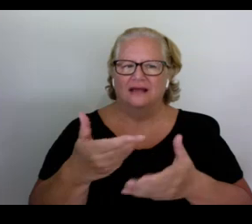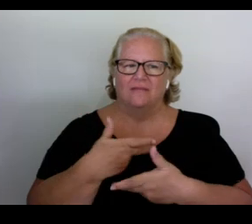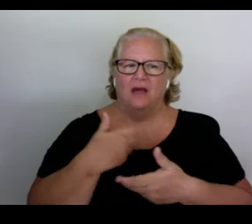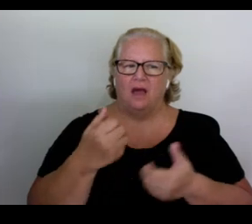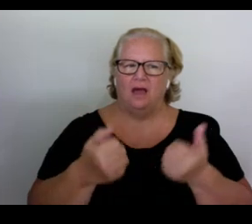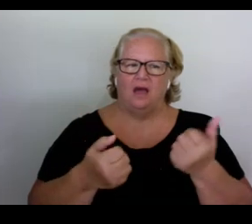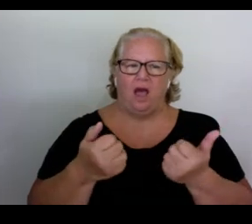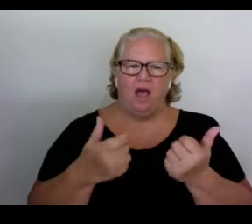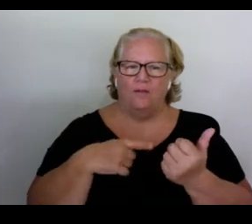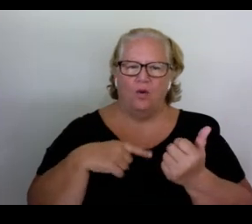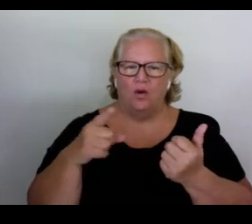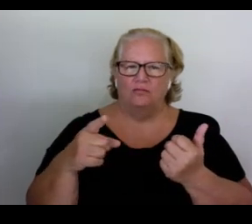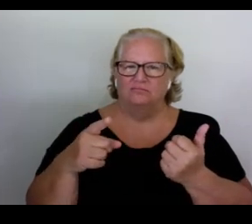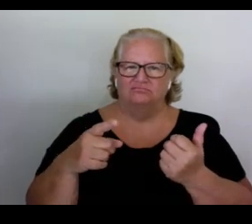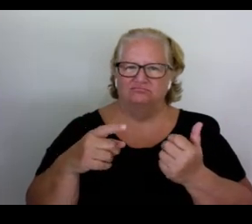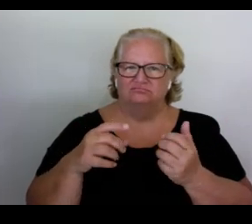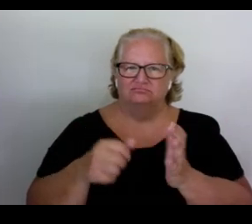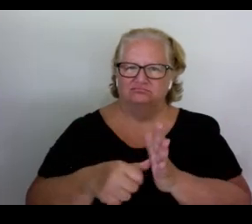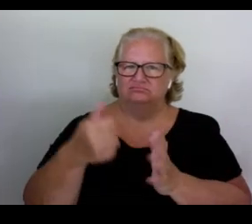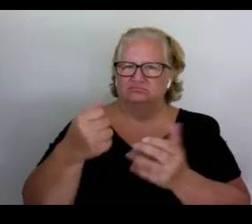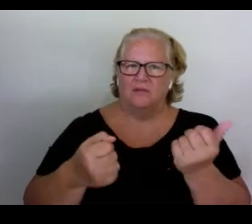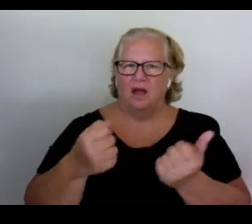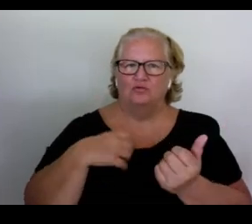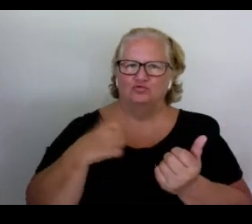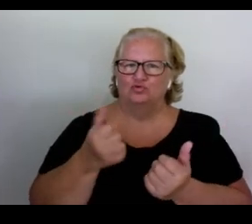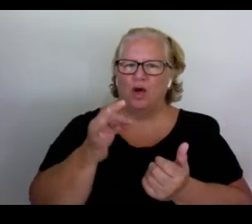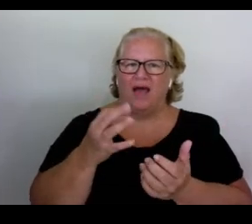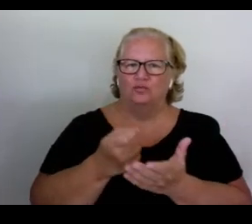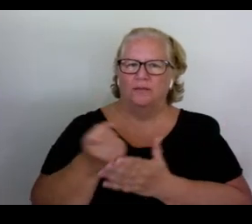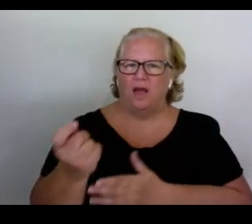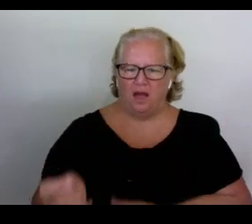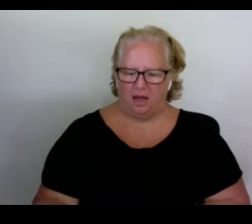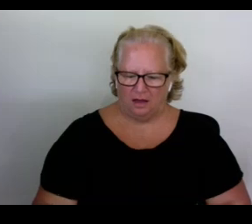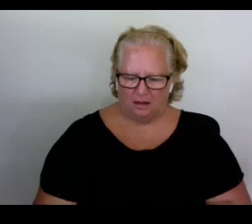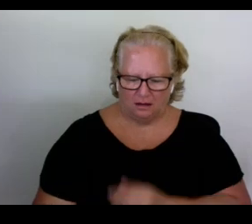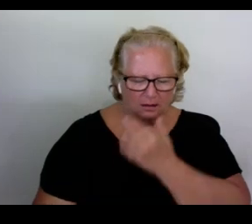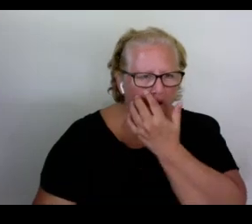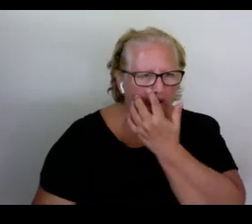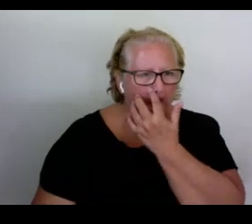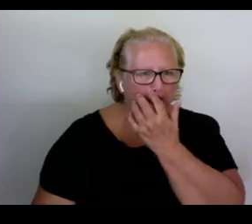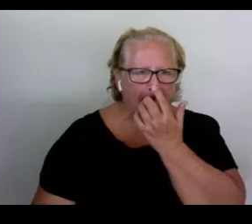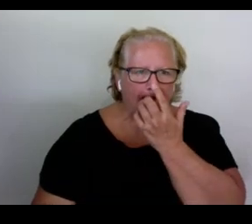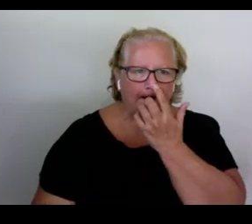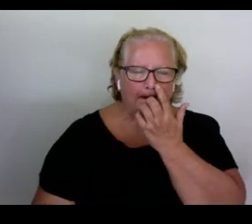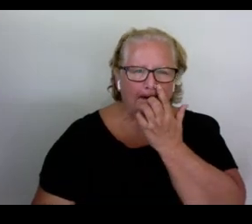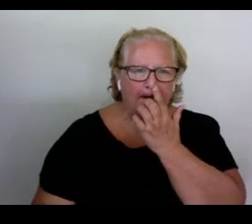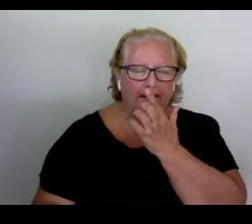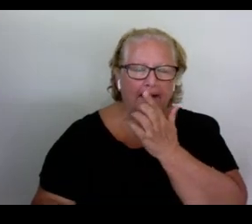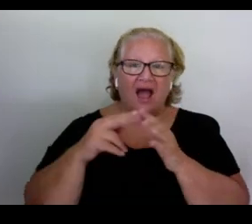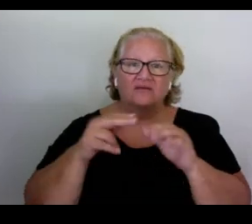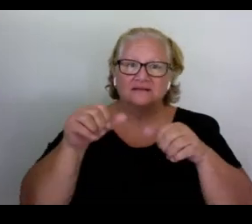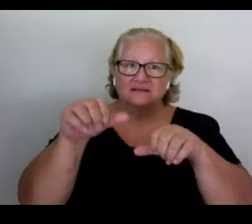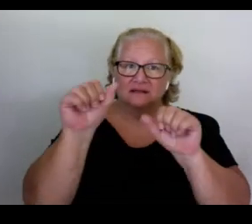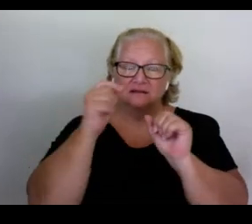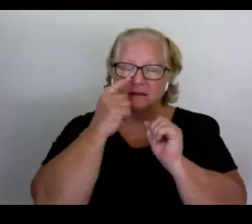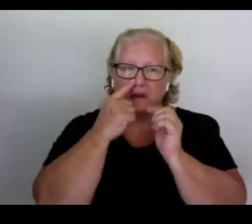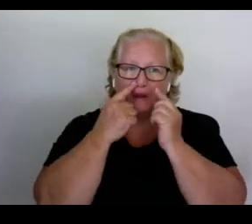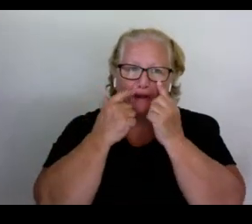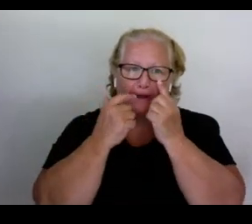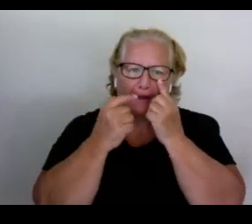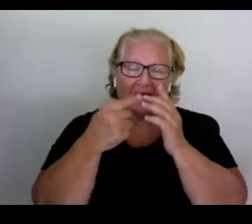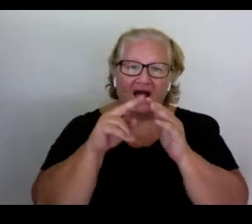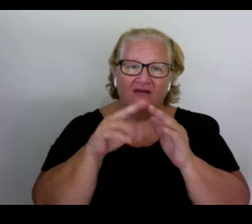it's a heap of junk and I shouldn't have to pay any money for it. If you succeed with that, if it's a linked credit contract,